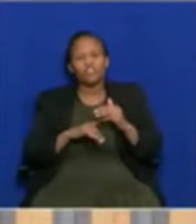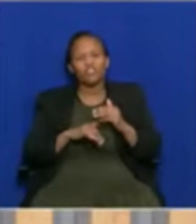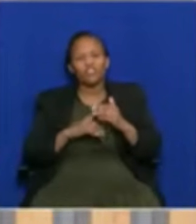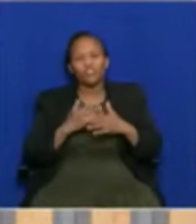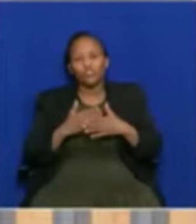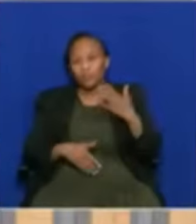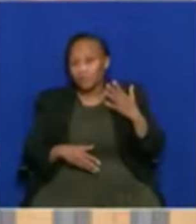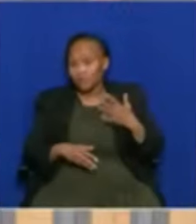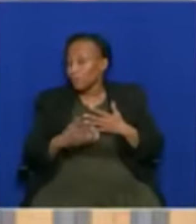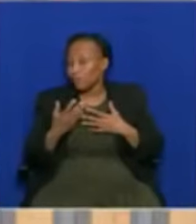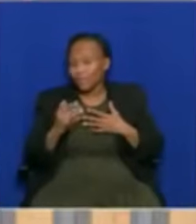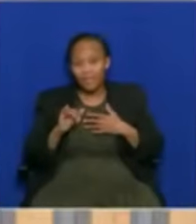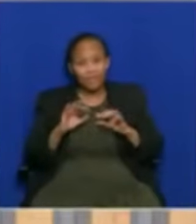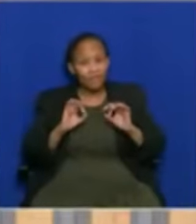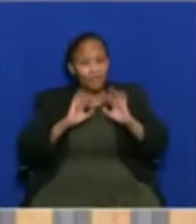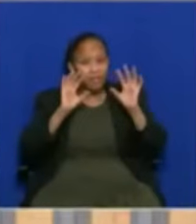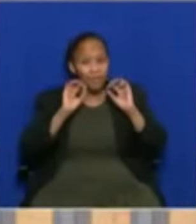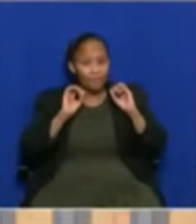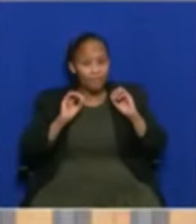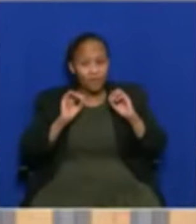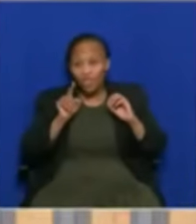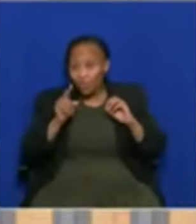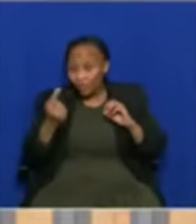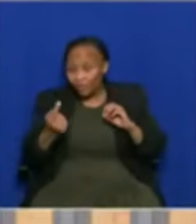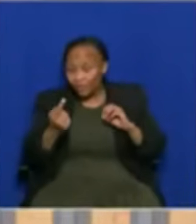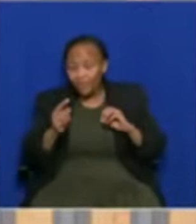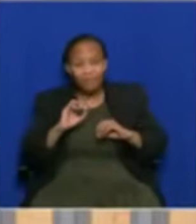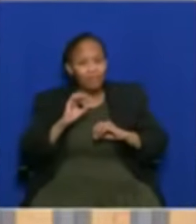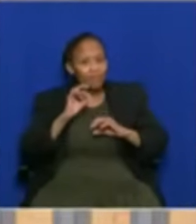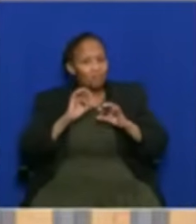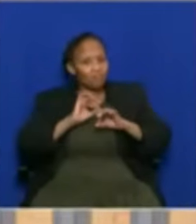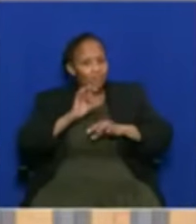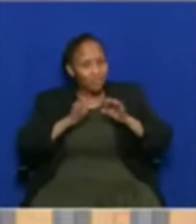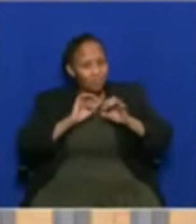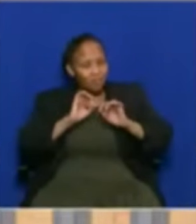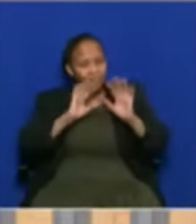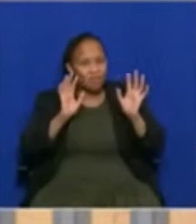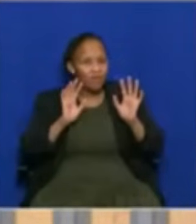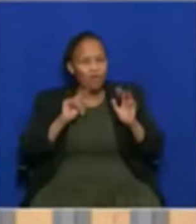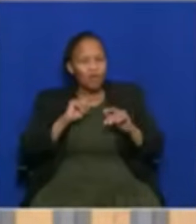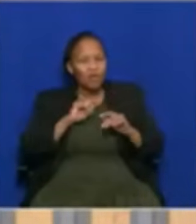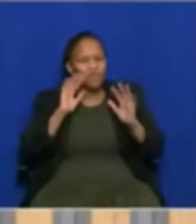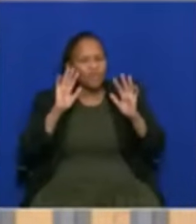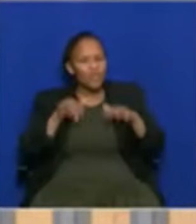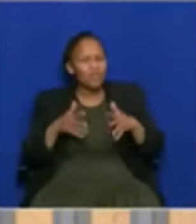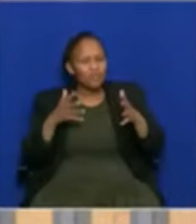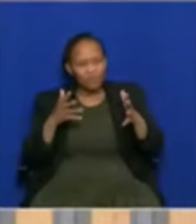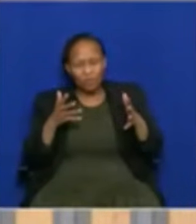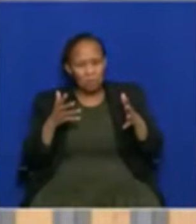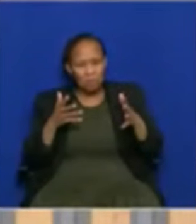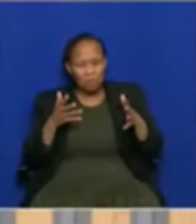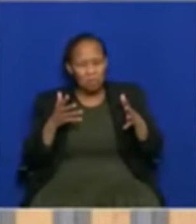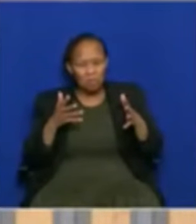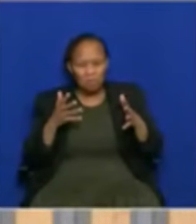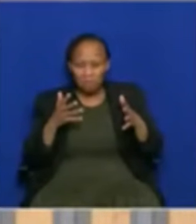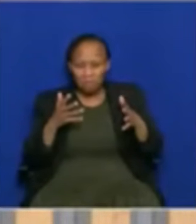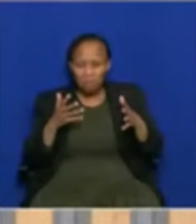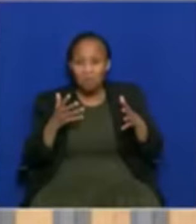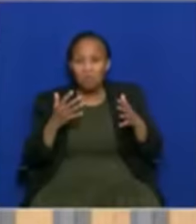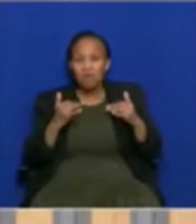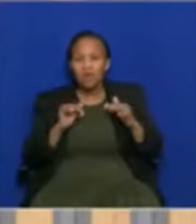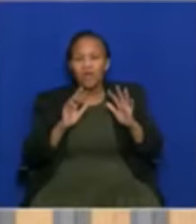clarify it. Because if you leave it open-ended, reading 8.9, 8.10, and 8.11